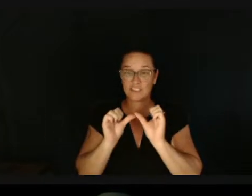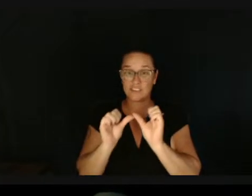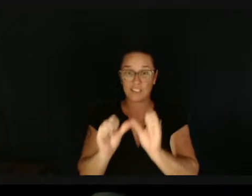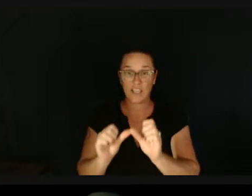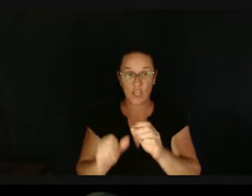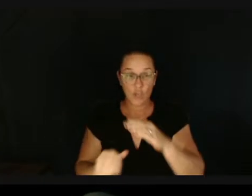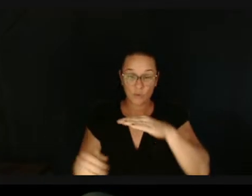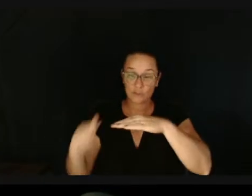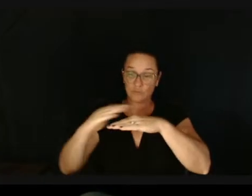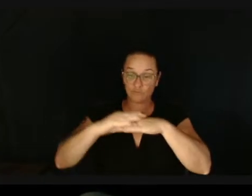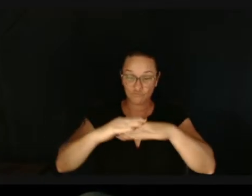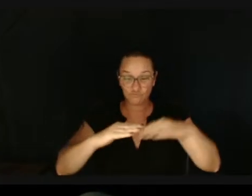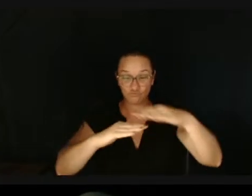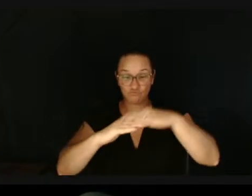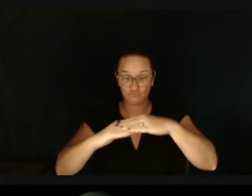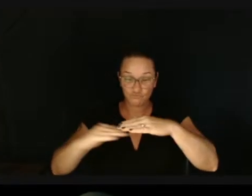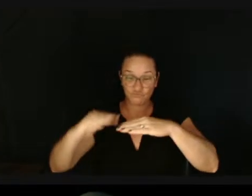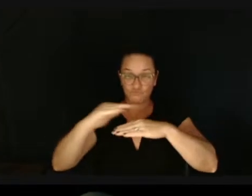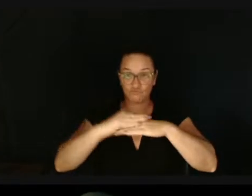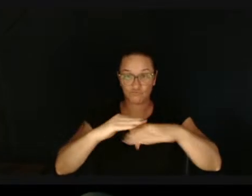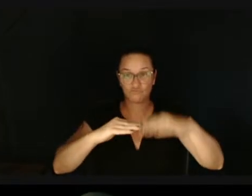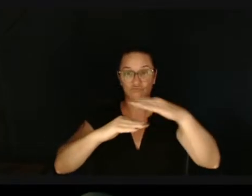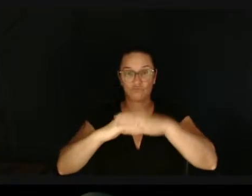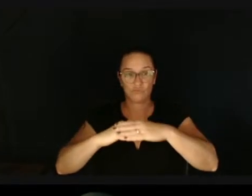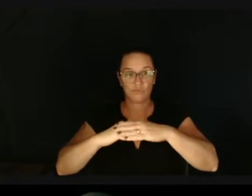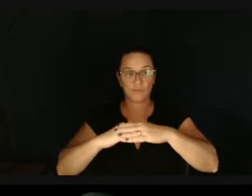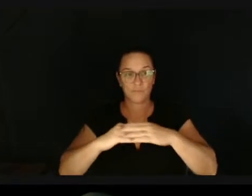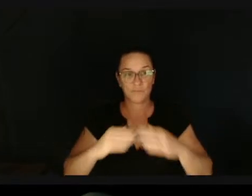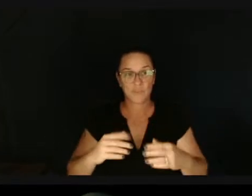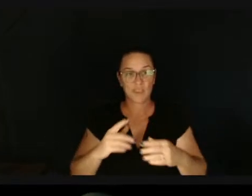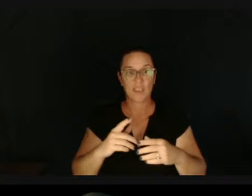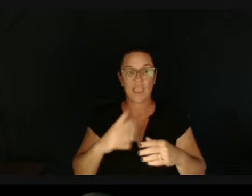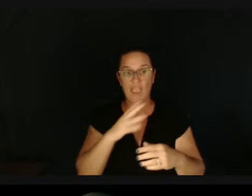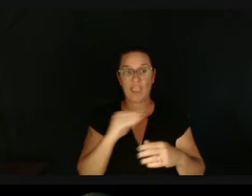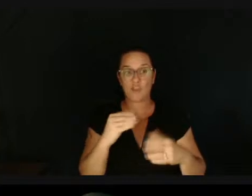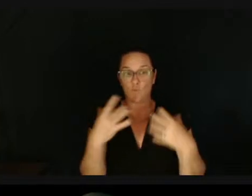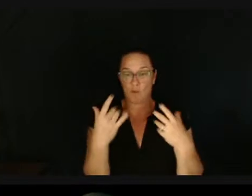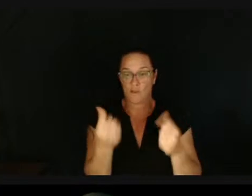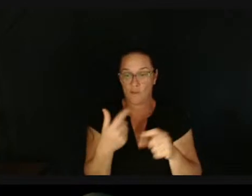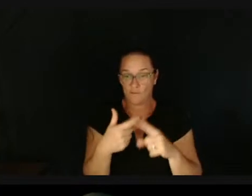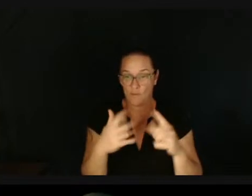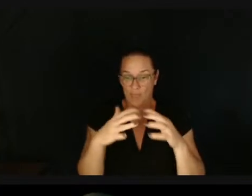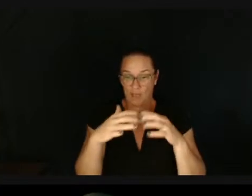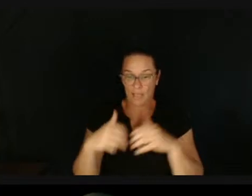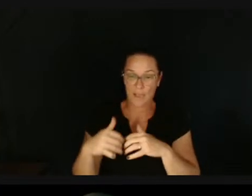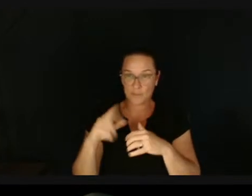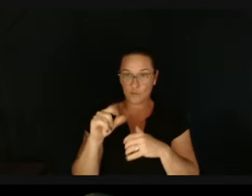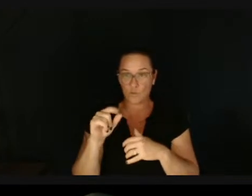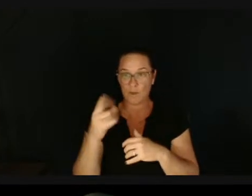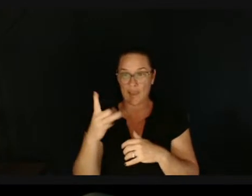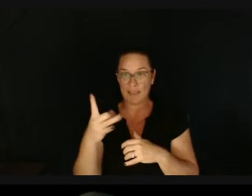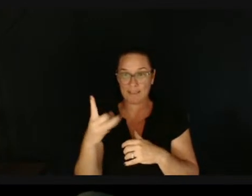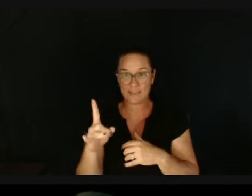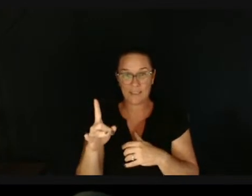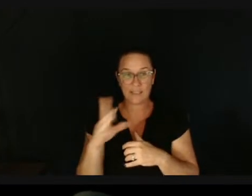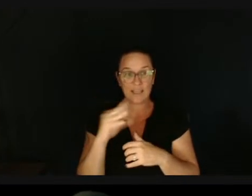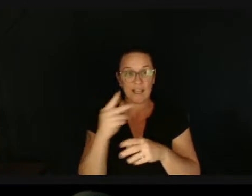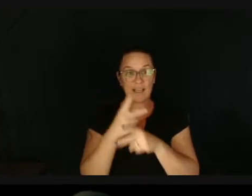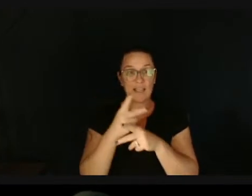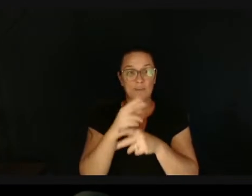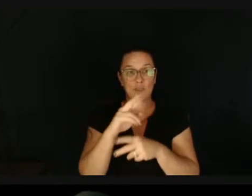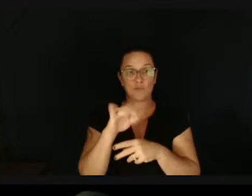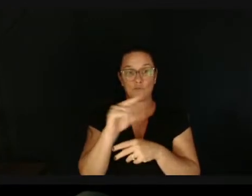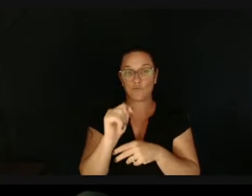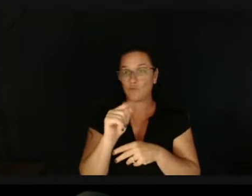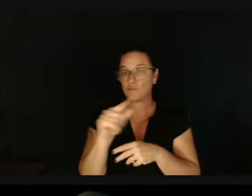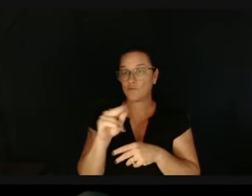on the crater floor and filling in and recovering the collapse from 2018 and keeping the rift zones basically